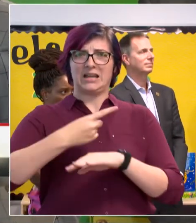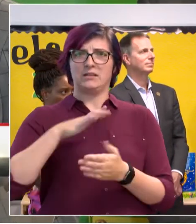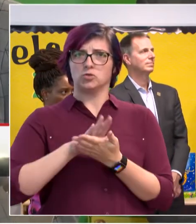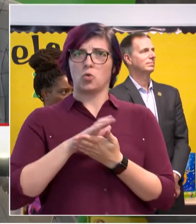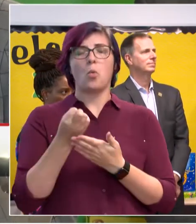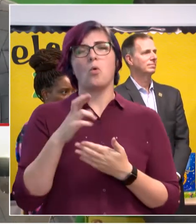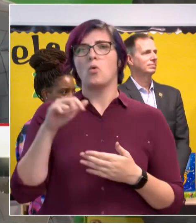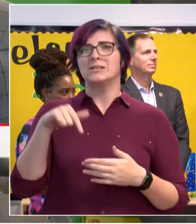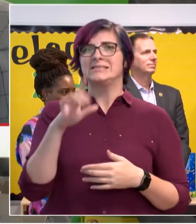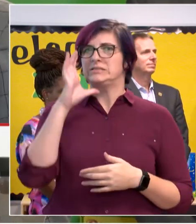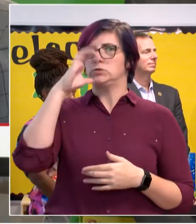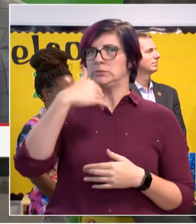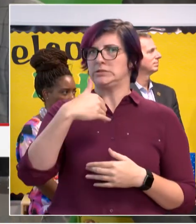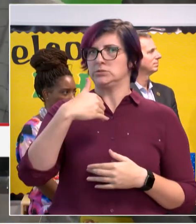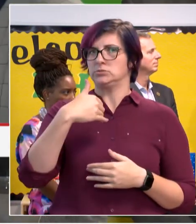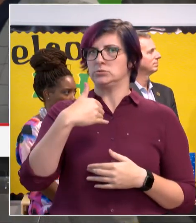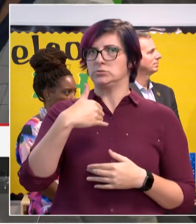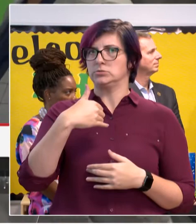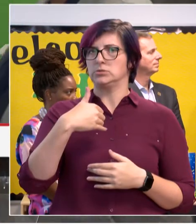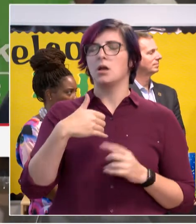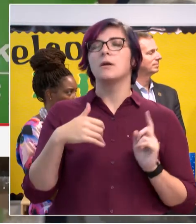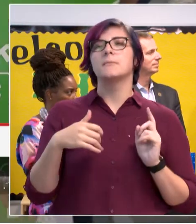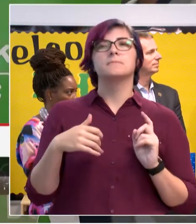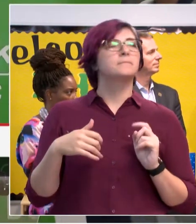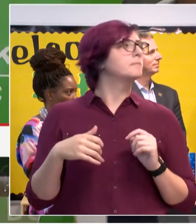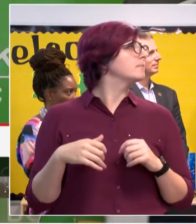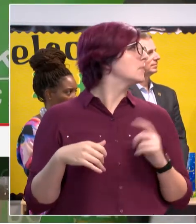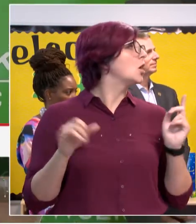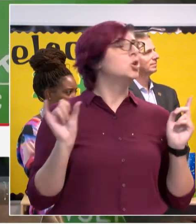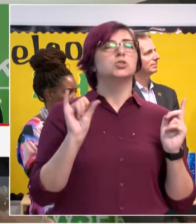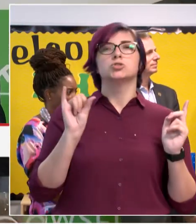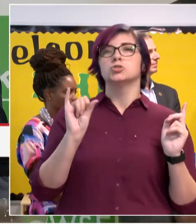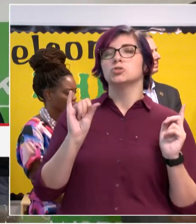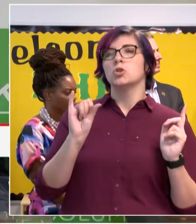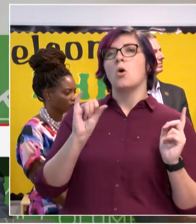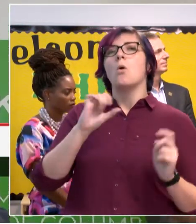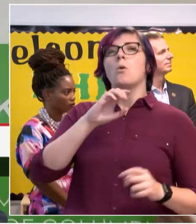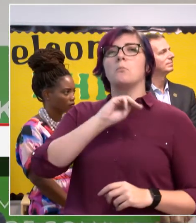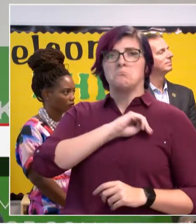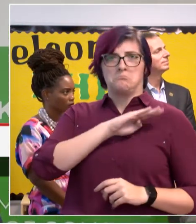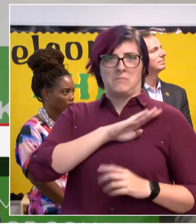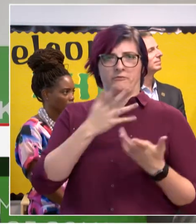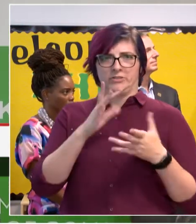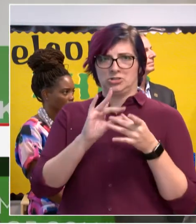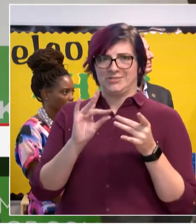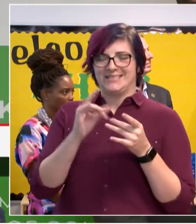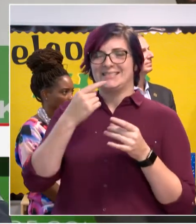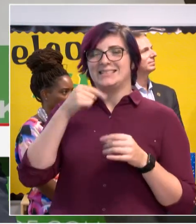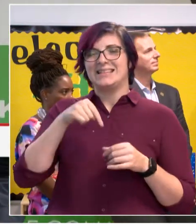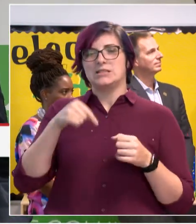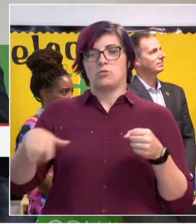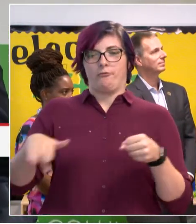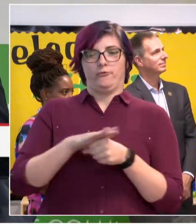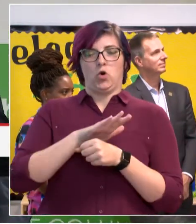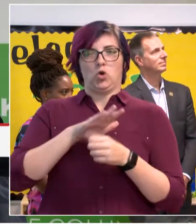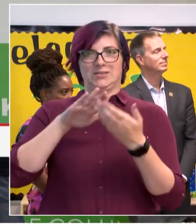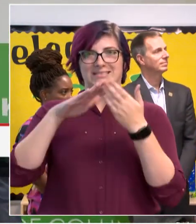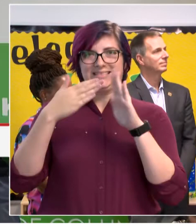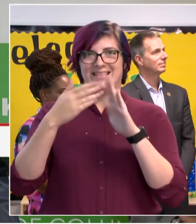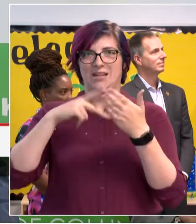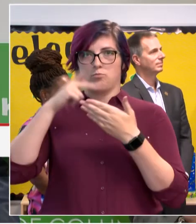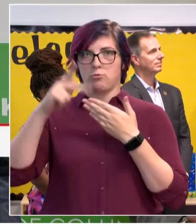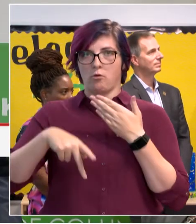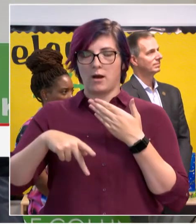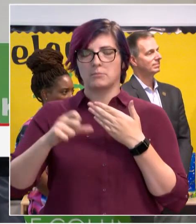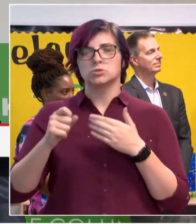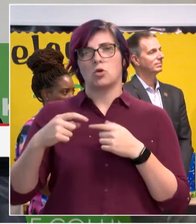have spaces available? So as the mayor stated earlier, it is a citywide program, and so